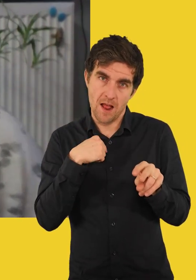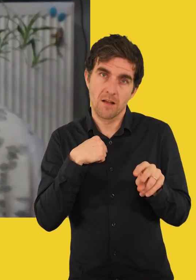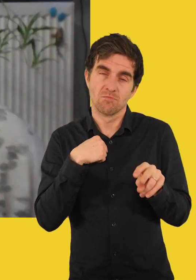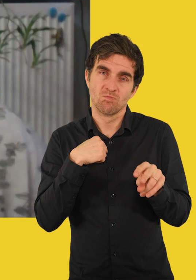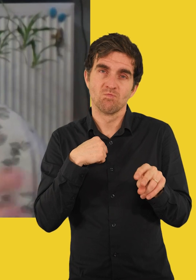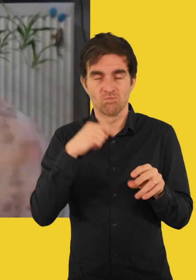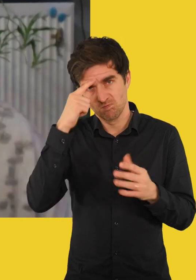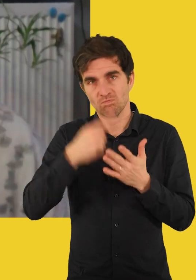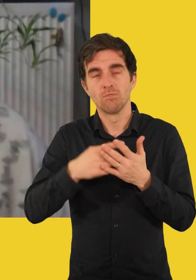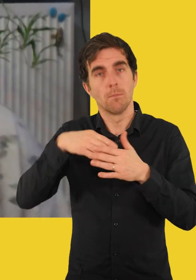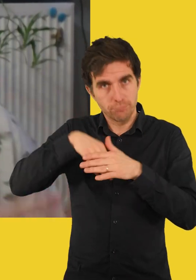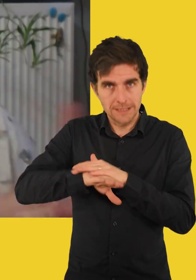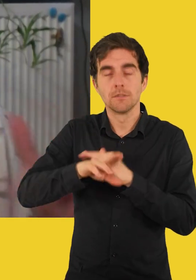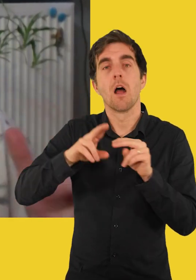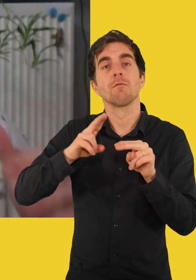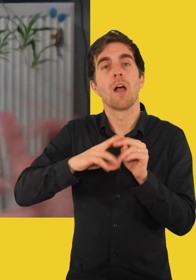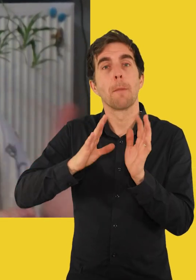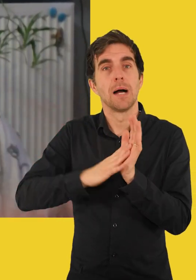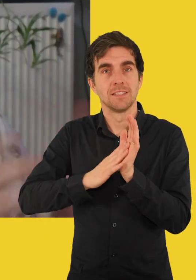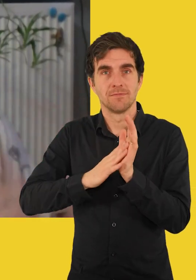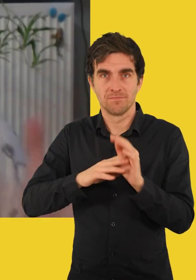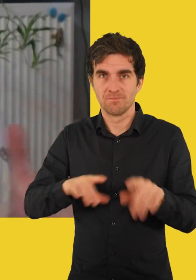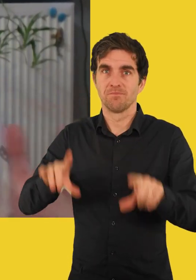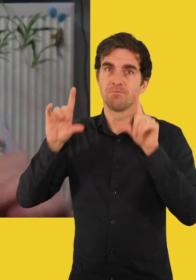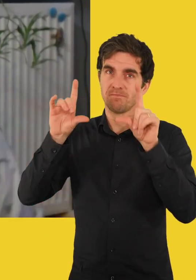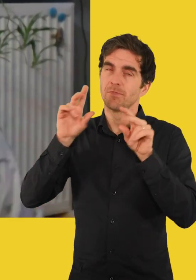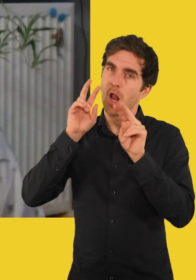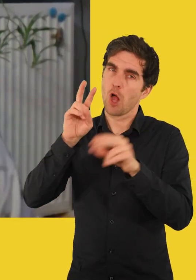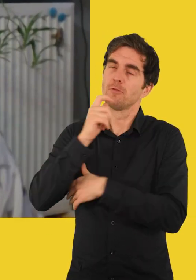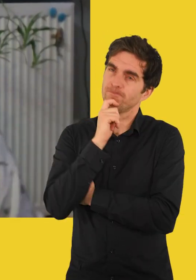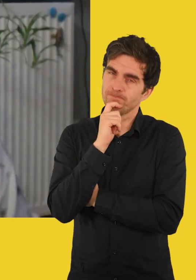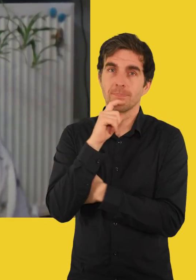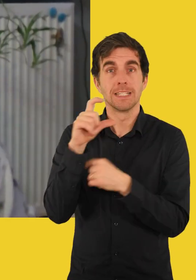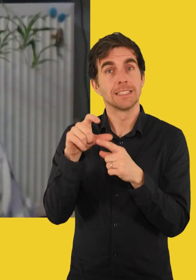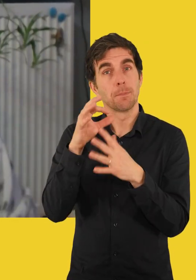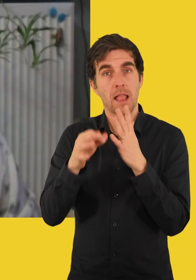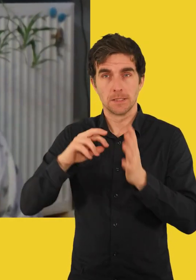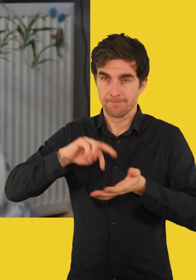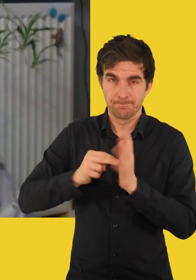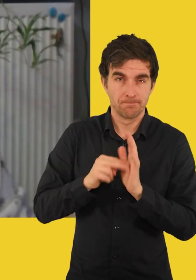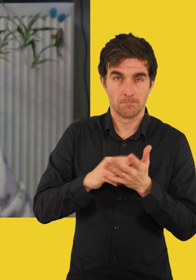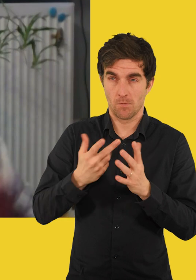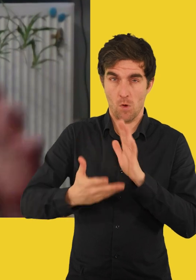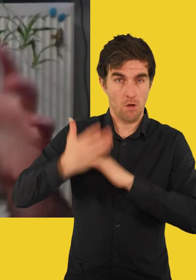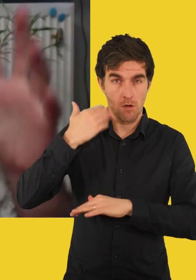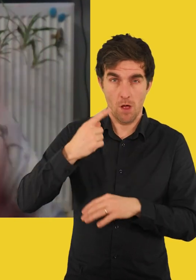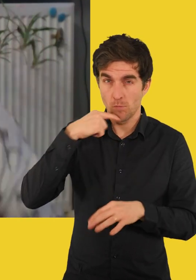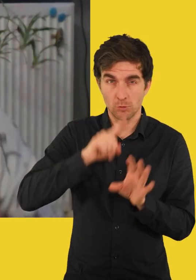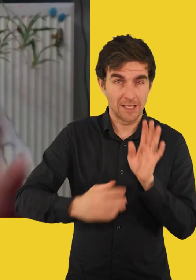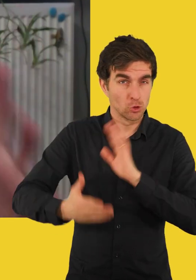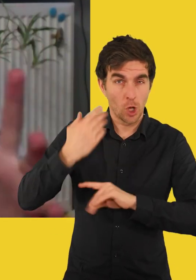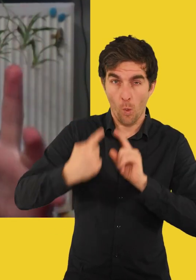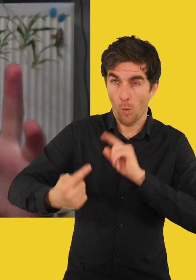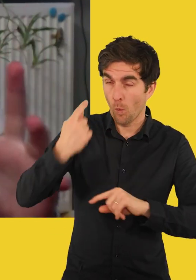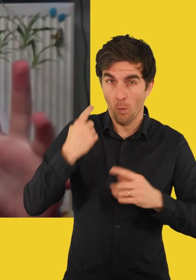The reason I'd printed a picture off of Francis Magin was to look at disabled organizing over the last 100 years. Which has